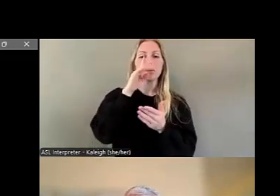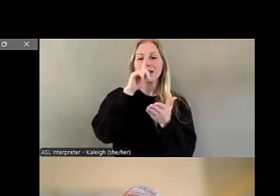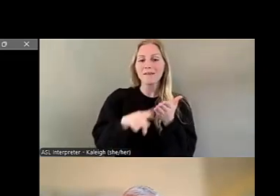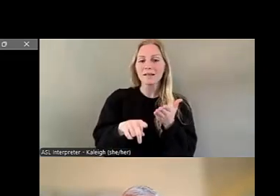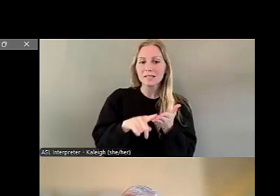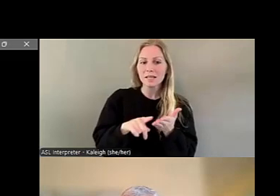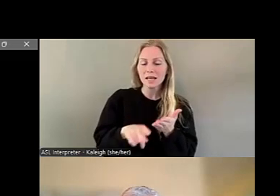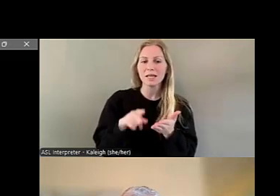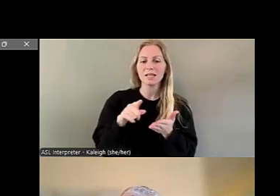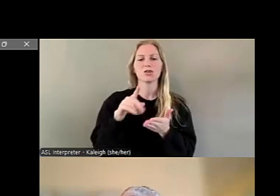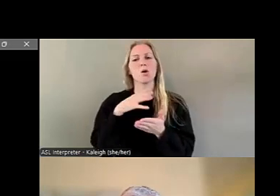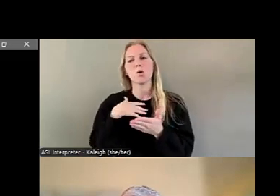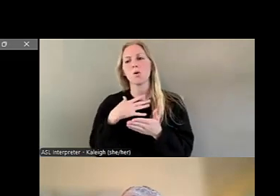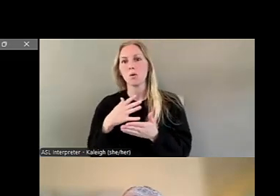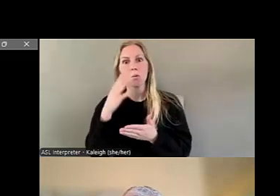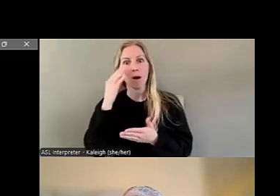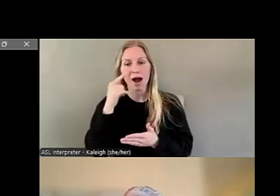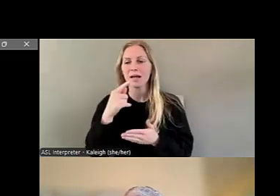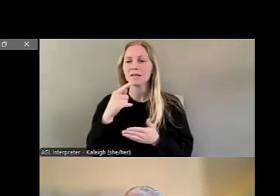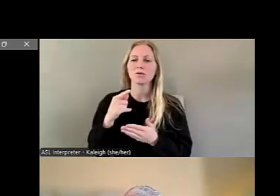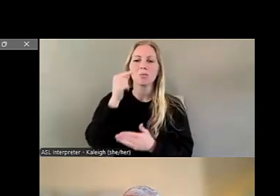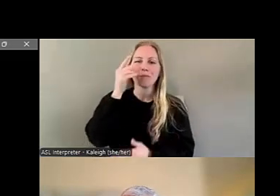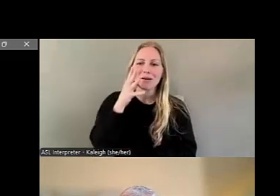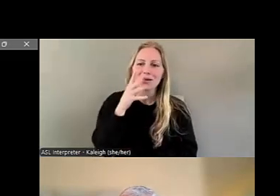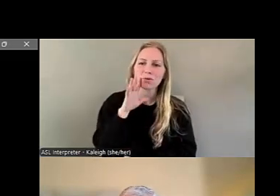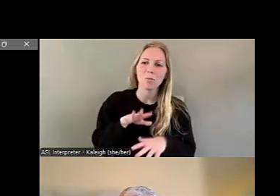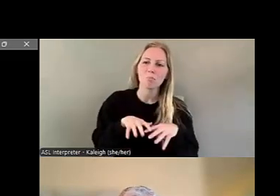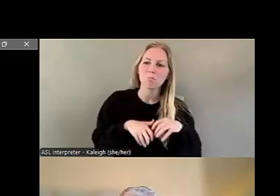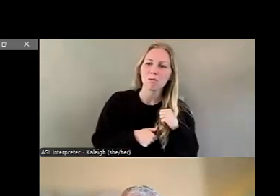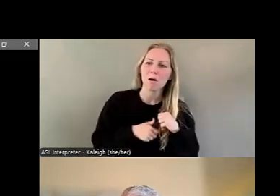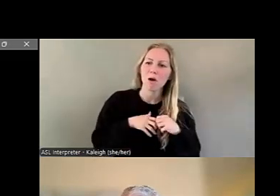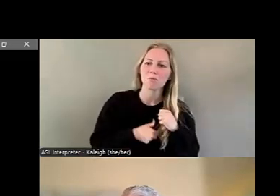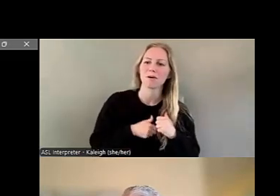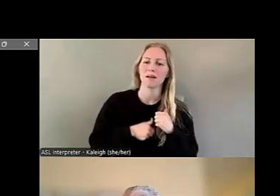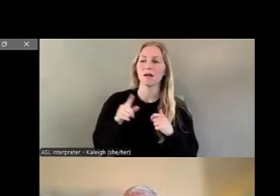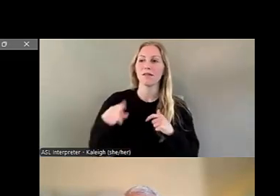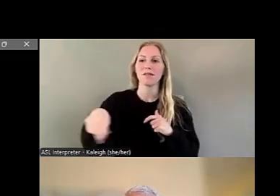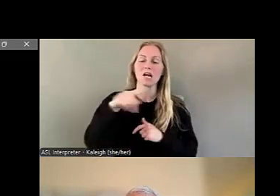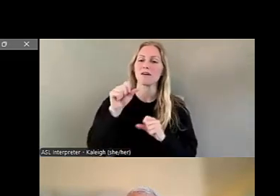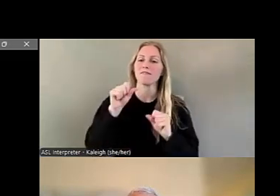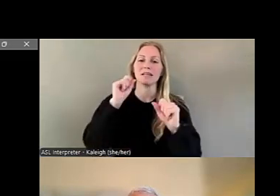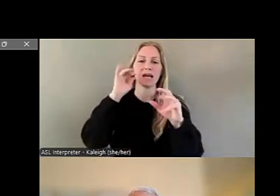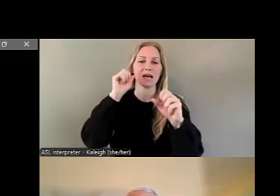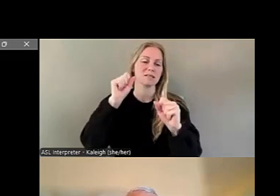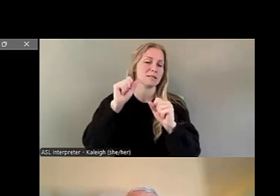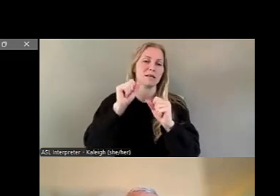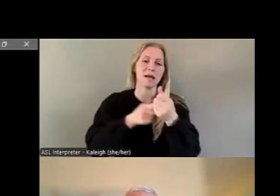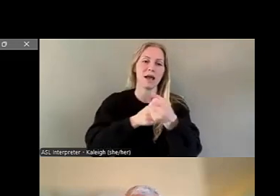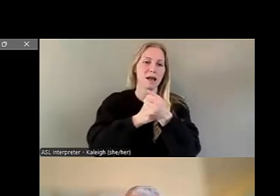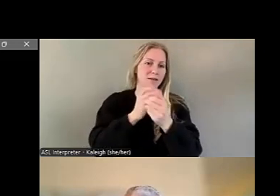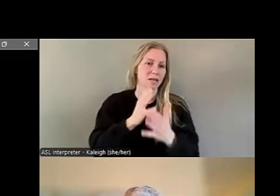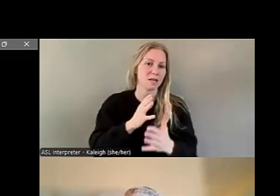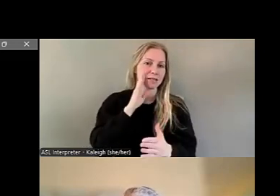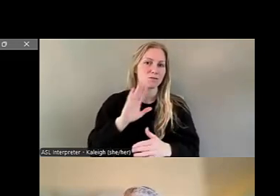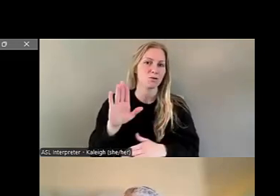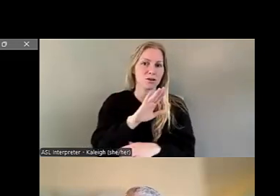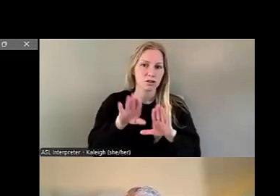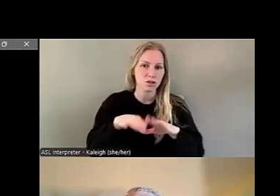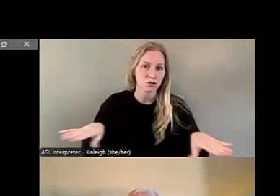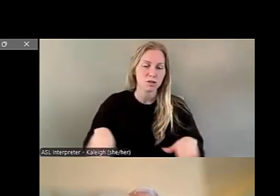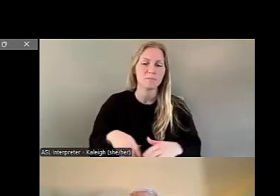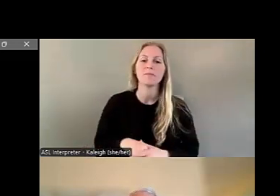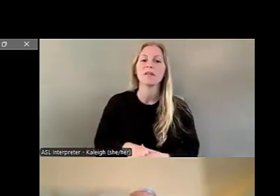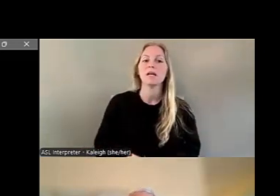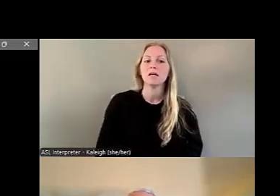heartbreaking complaints from parents who are fantastic advocates for their children, One of the first cases that I was